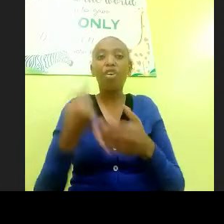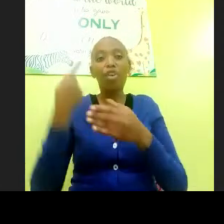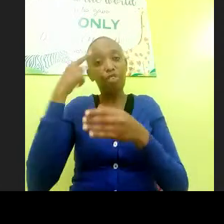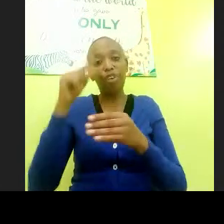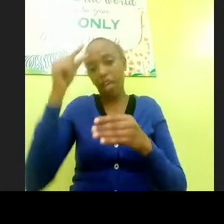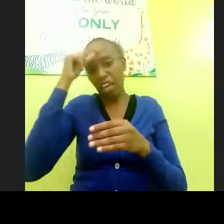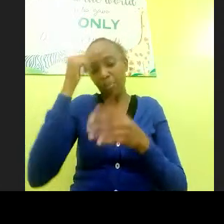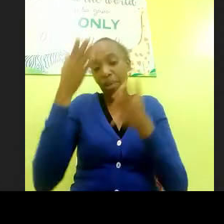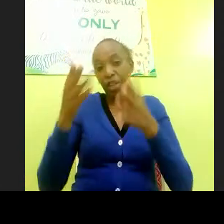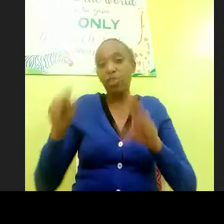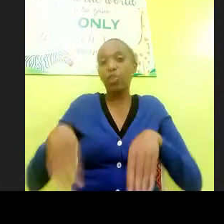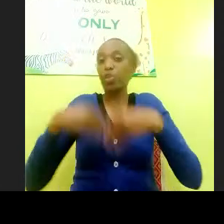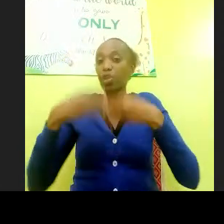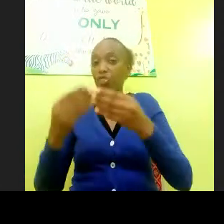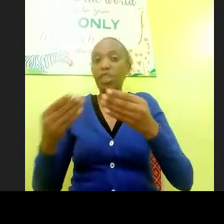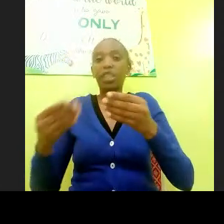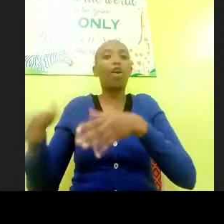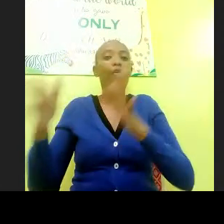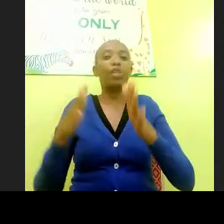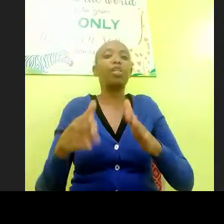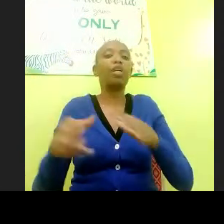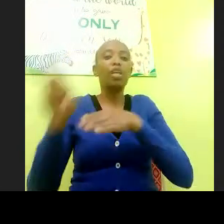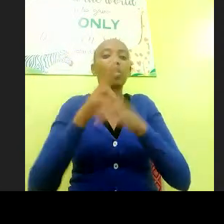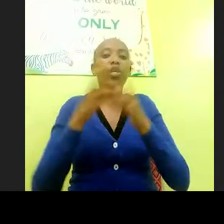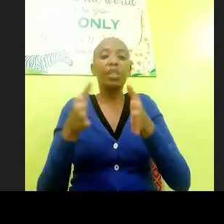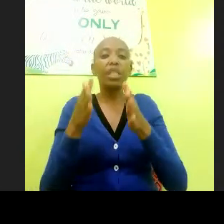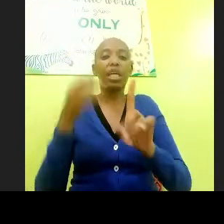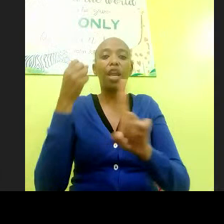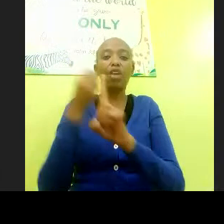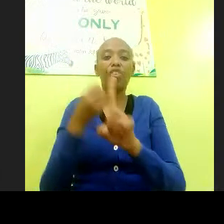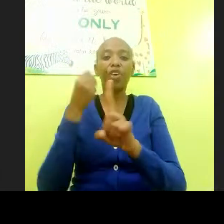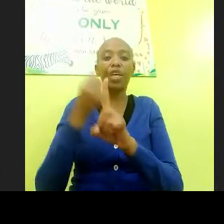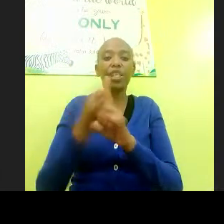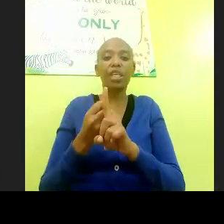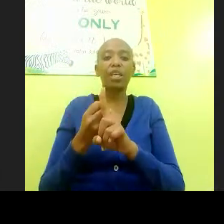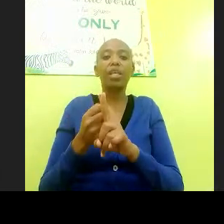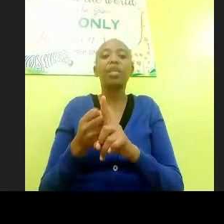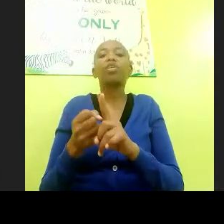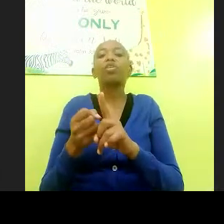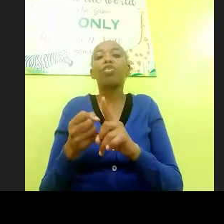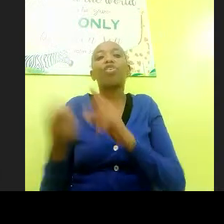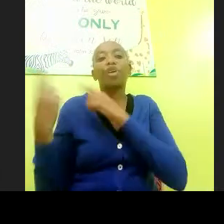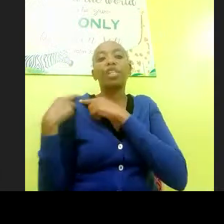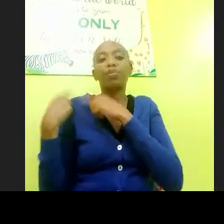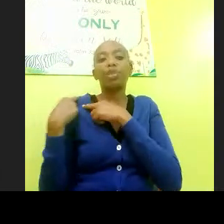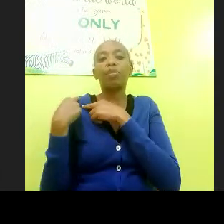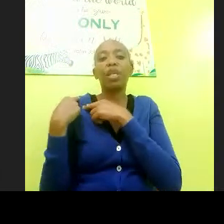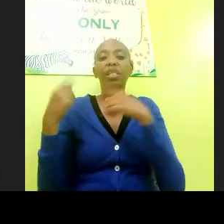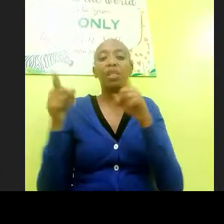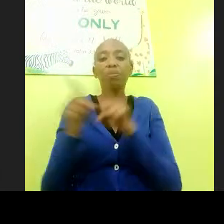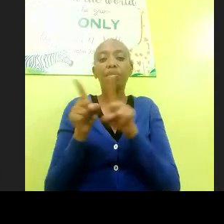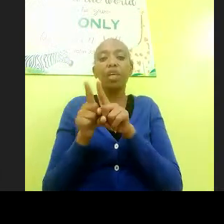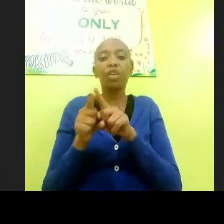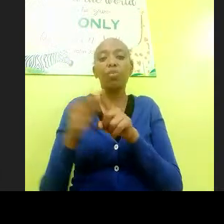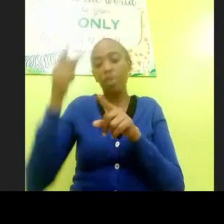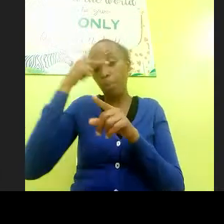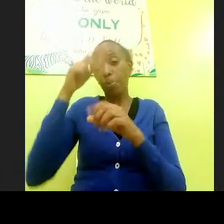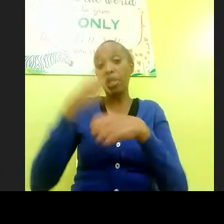this will also give us an opportunity to use this as an advocacy toolkit for accountability with the